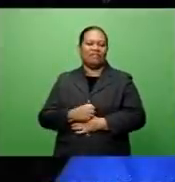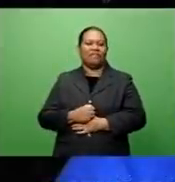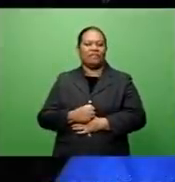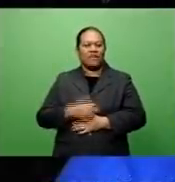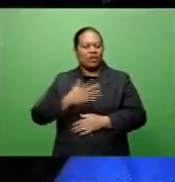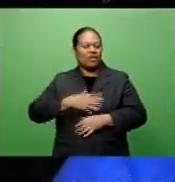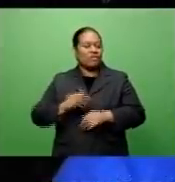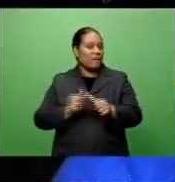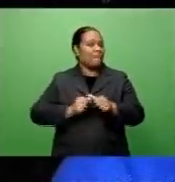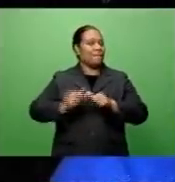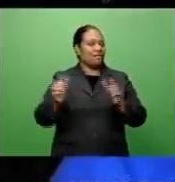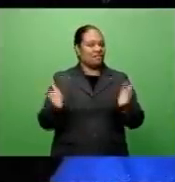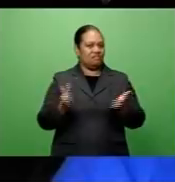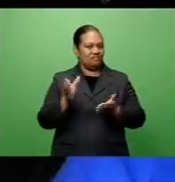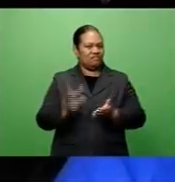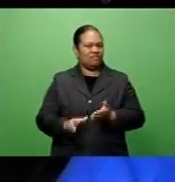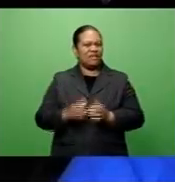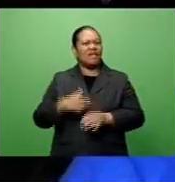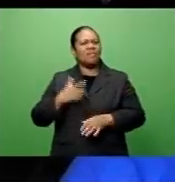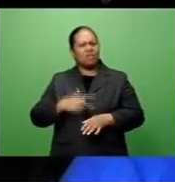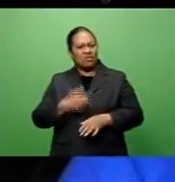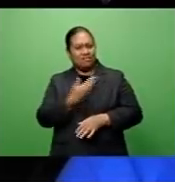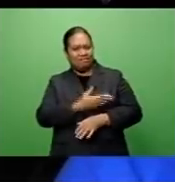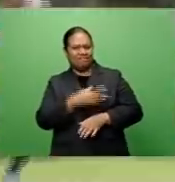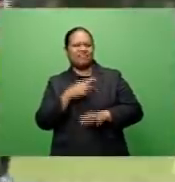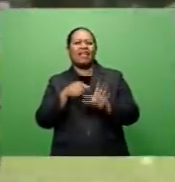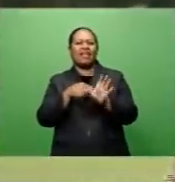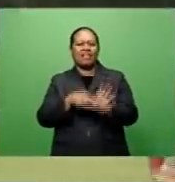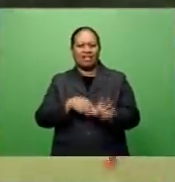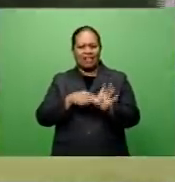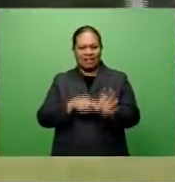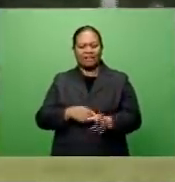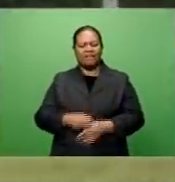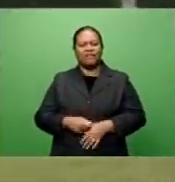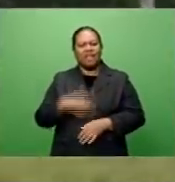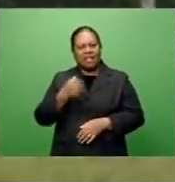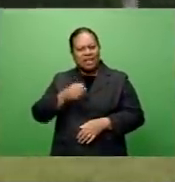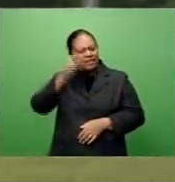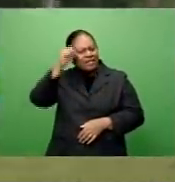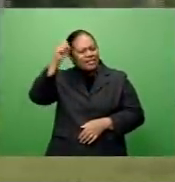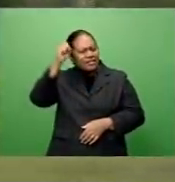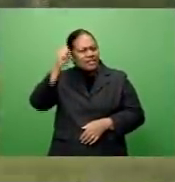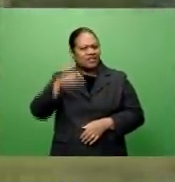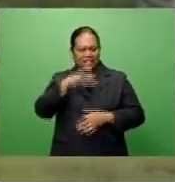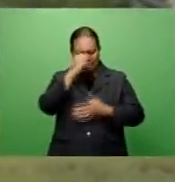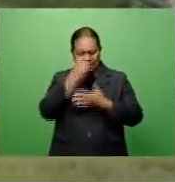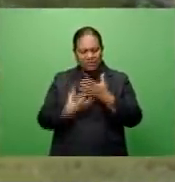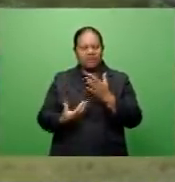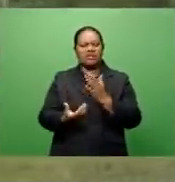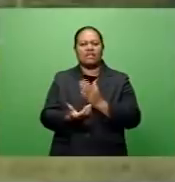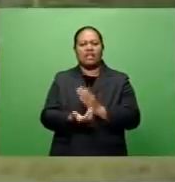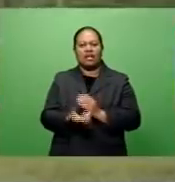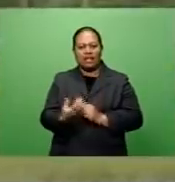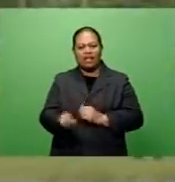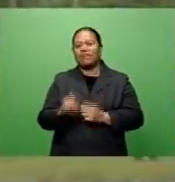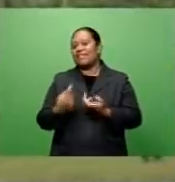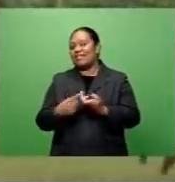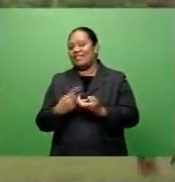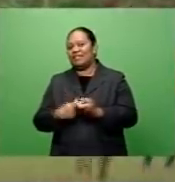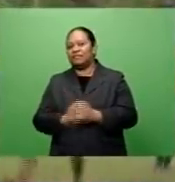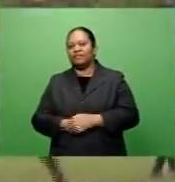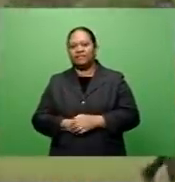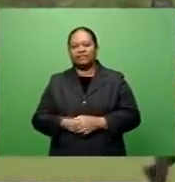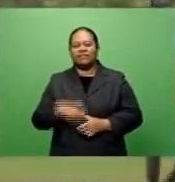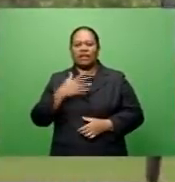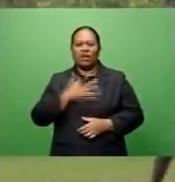best player, even though I'm the youngest. I want to try and beat those who are older than me, those who are more experienced. I want to try